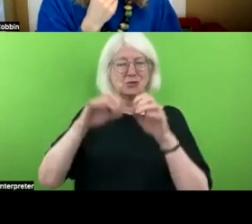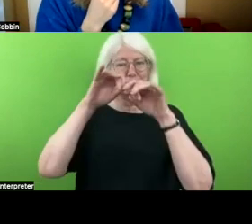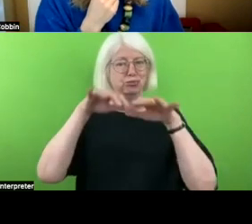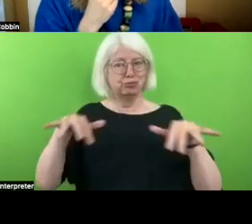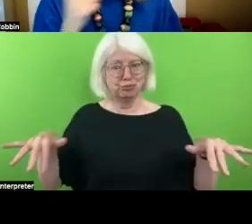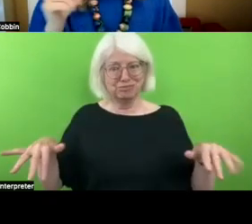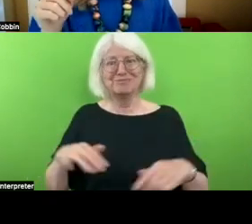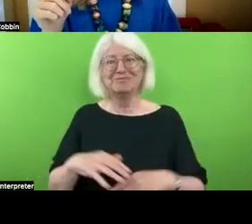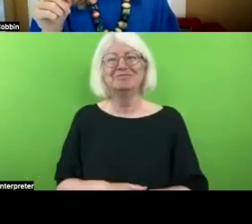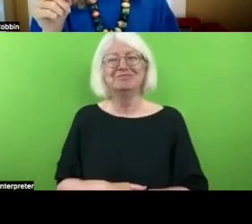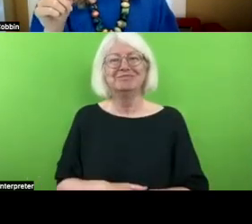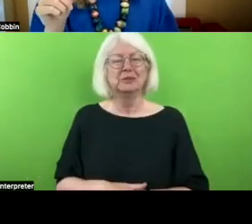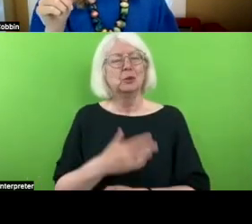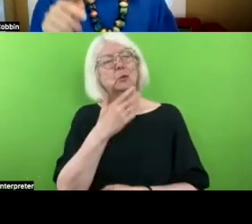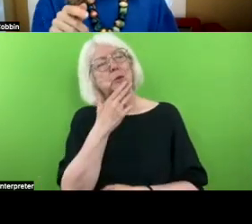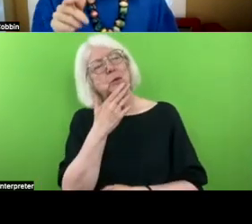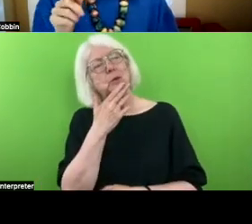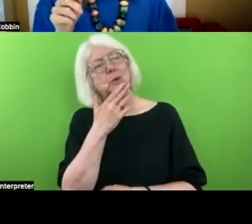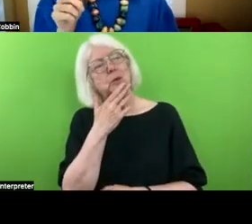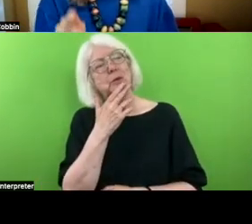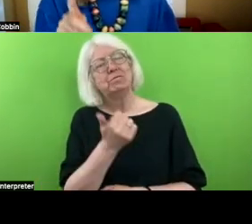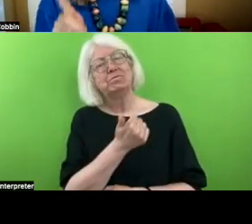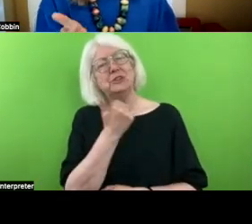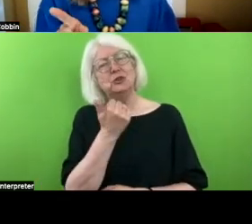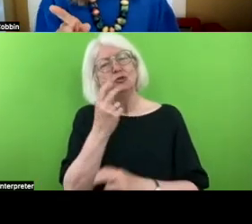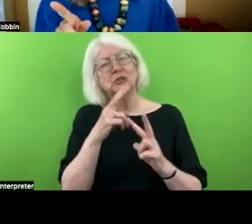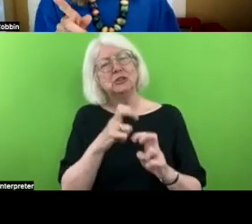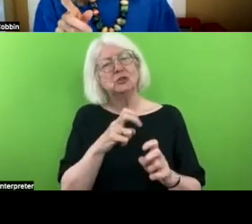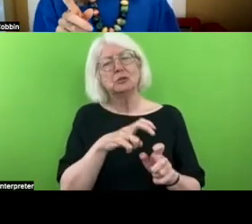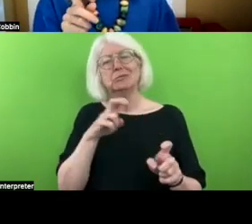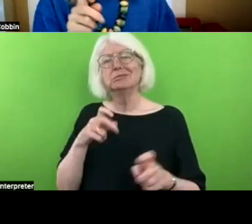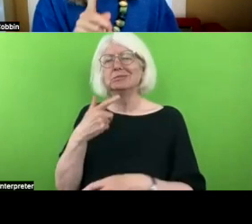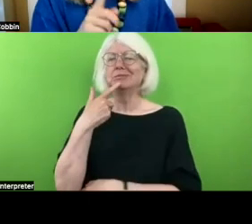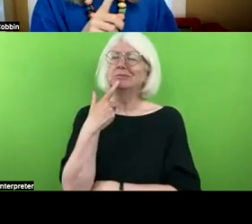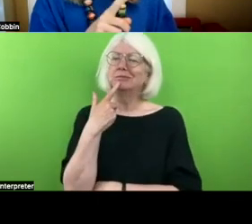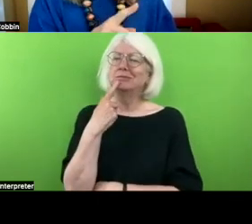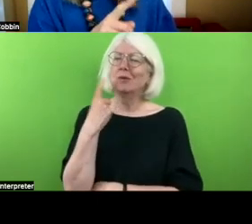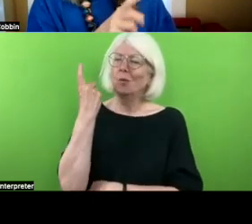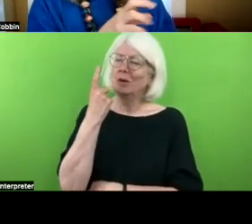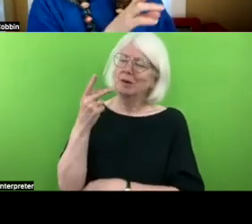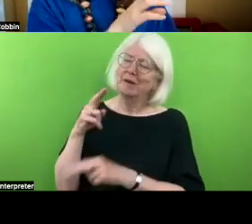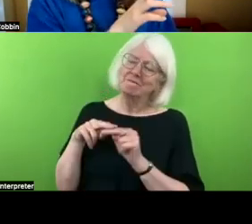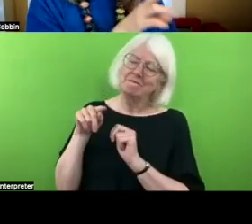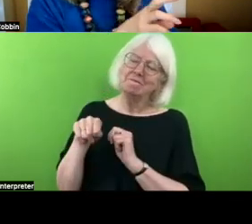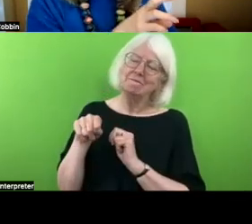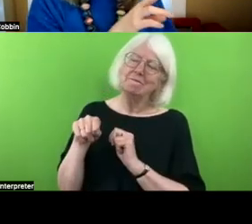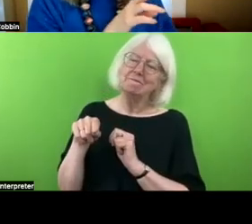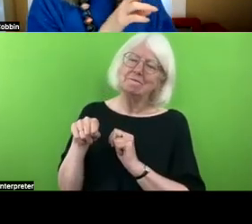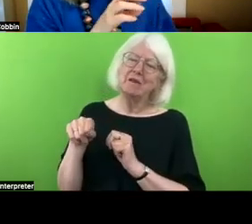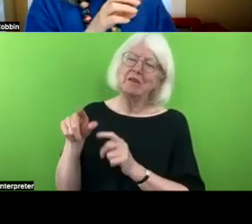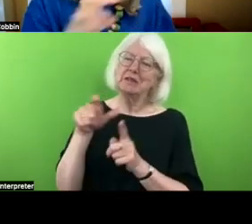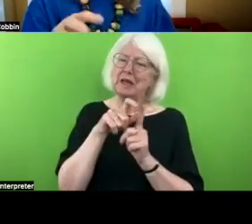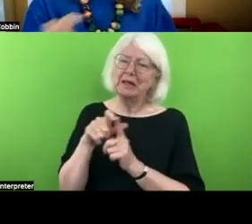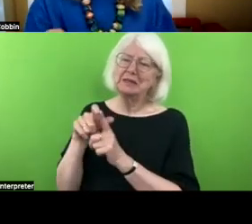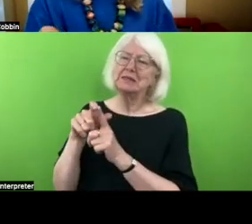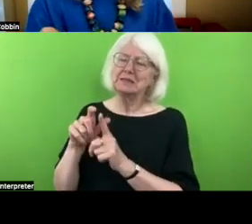intrigued to find out whether in the diocese others felt the same way as the diocesan bishops did in national church,